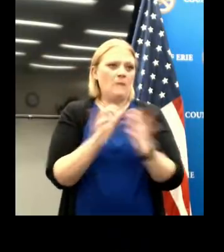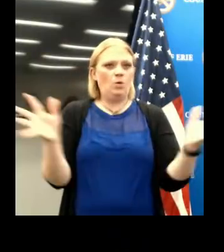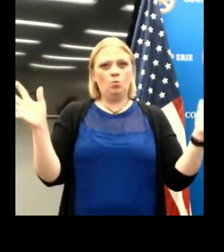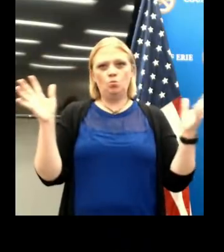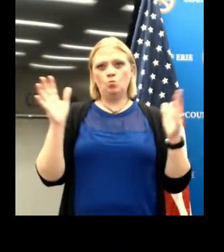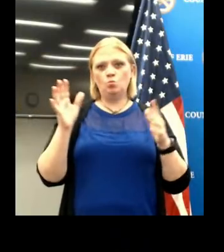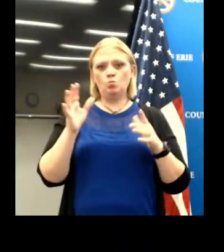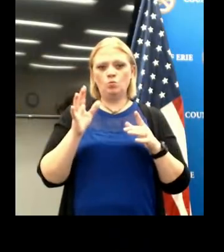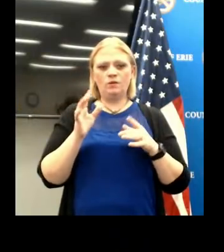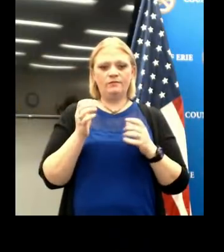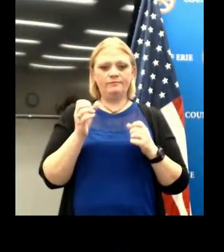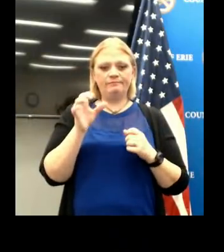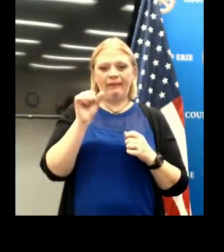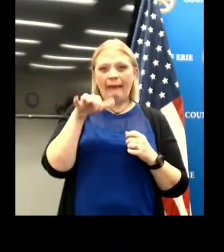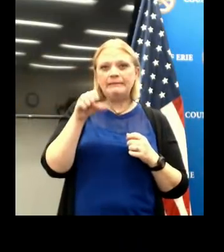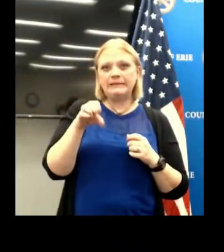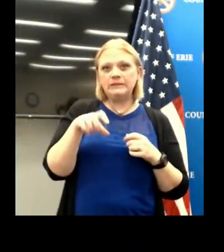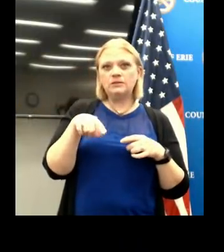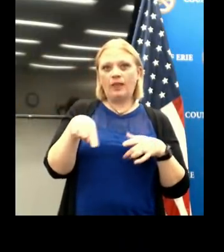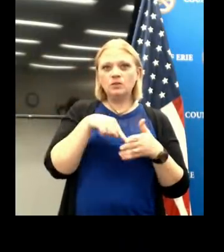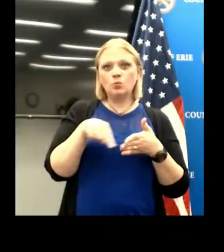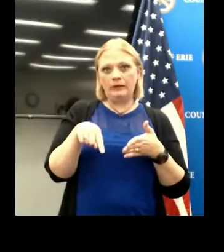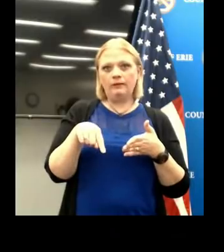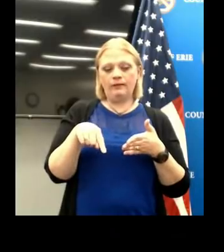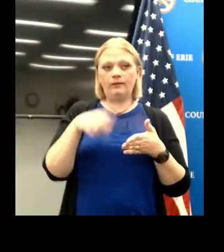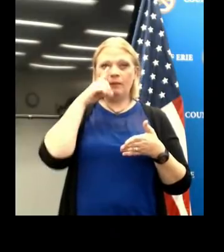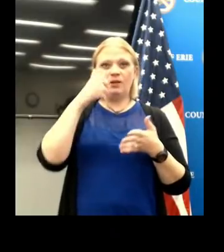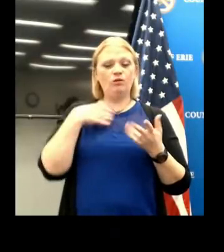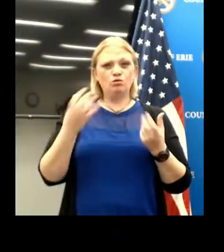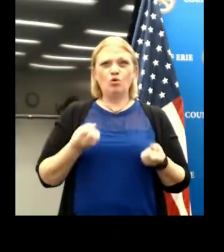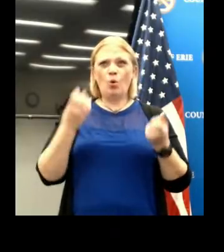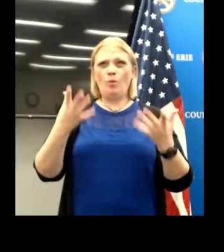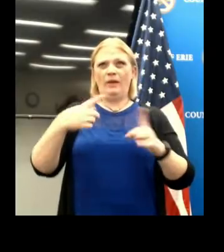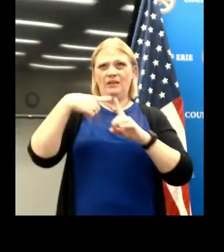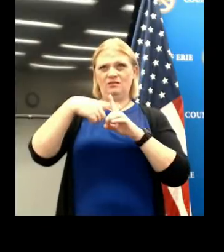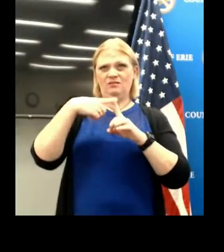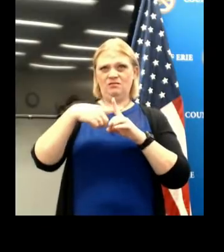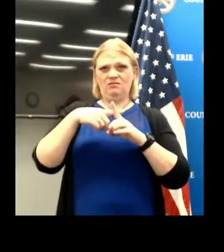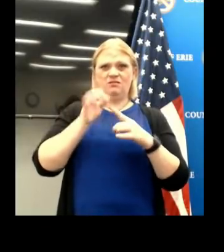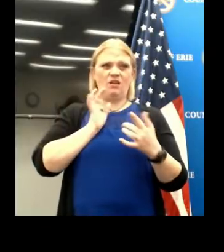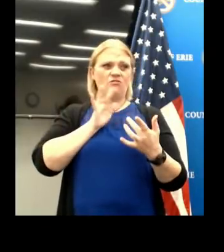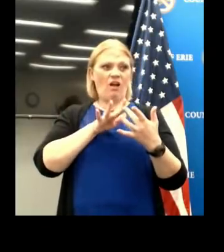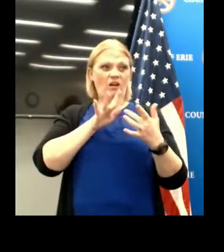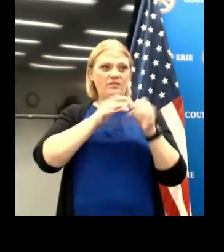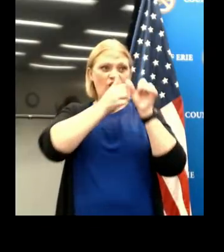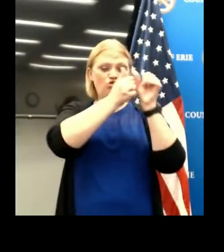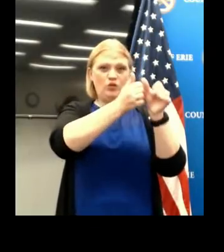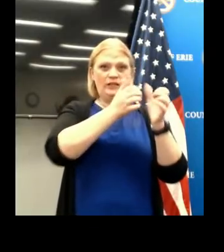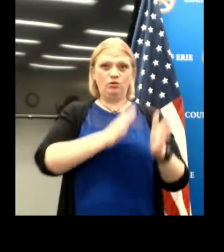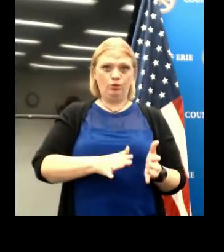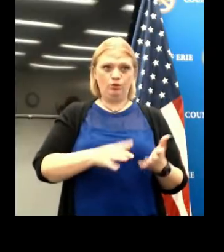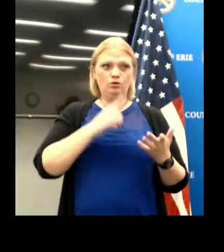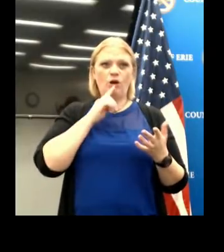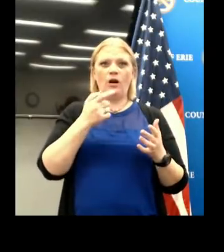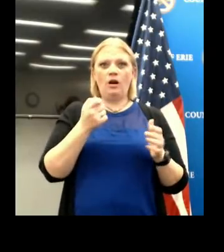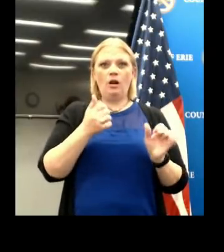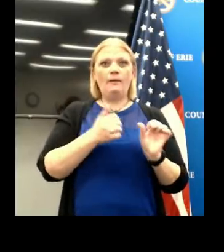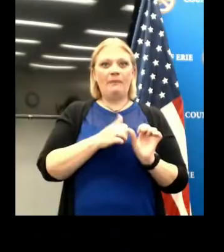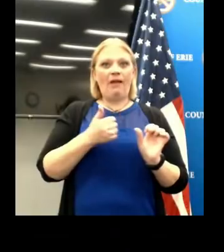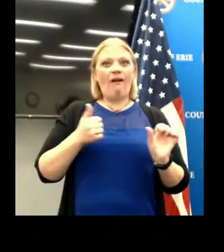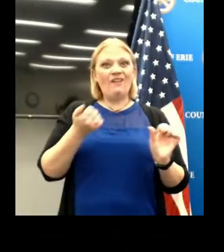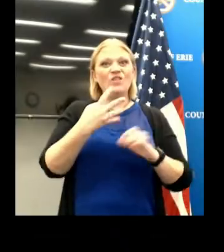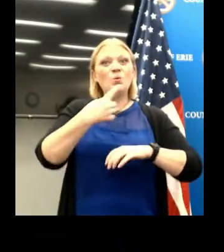in Erie County. And given the high volume of cases, our contact tracers are a little bit behind. They're a couple